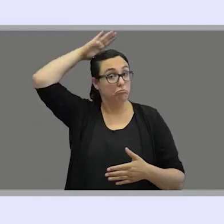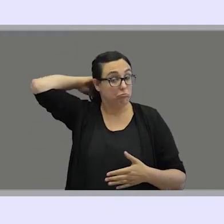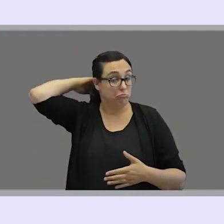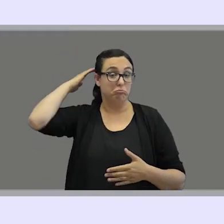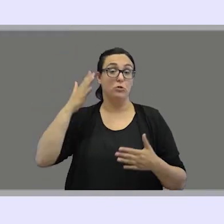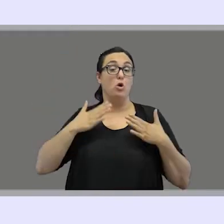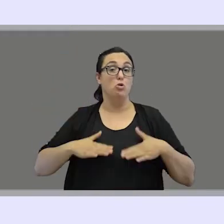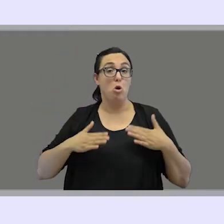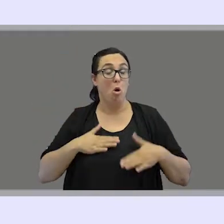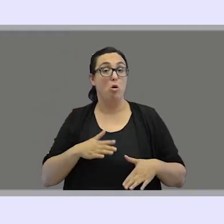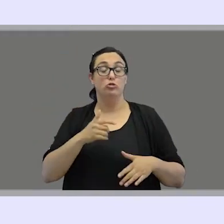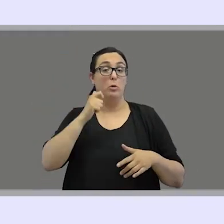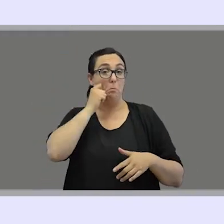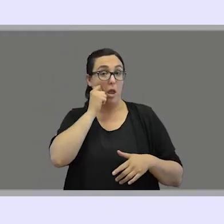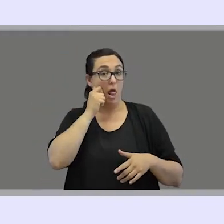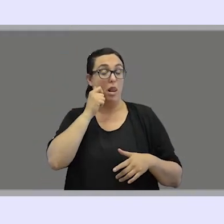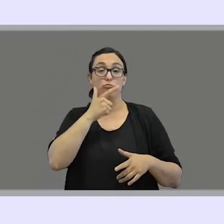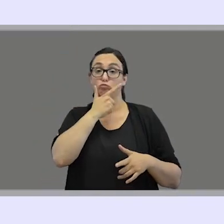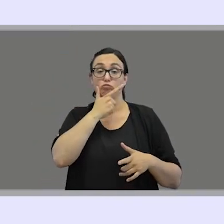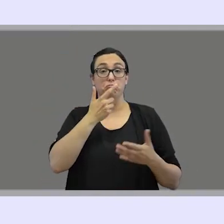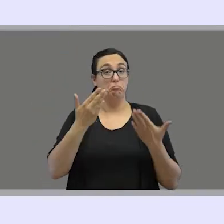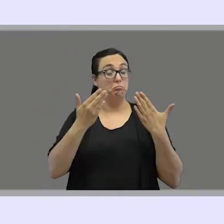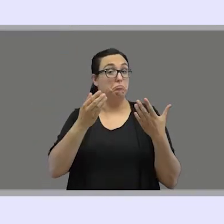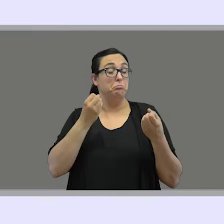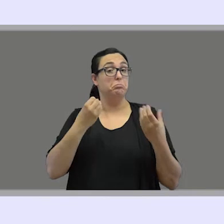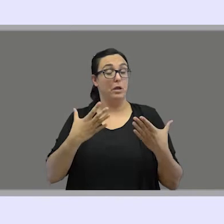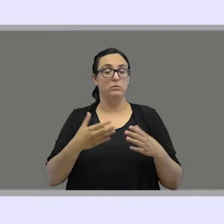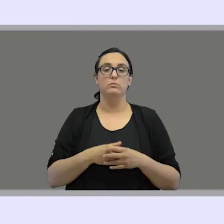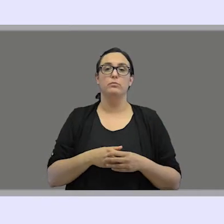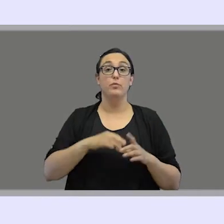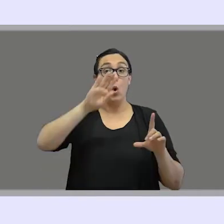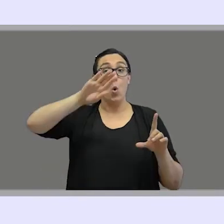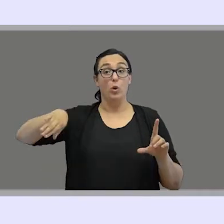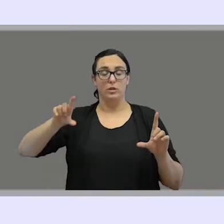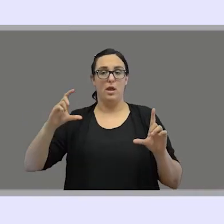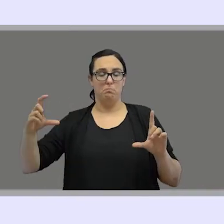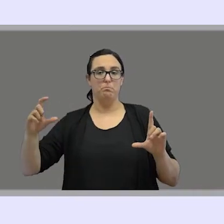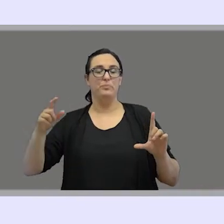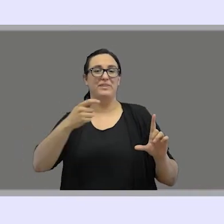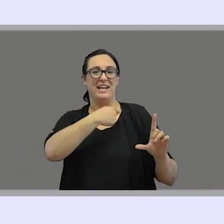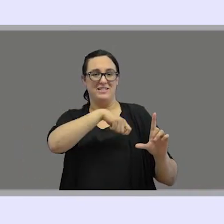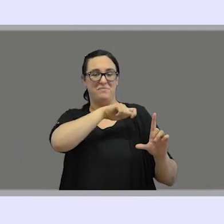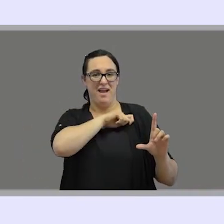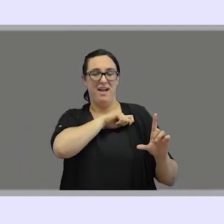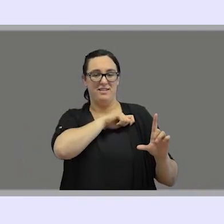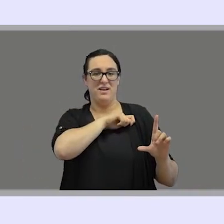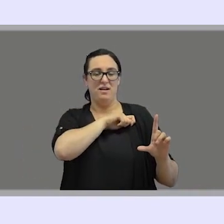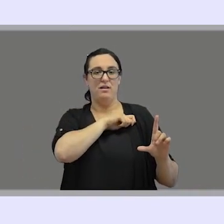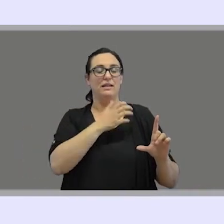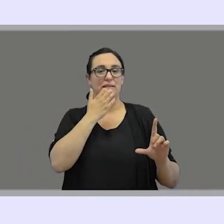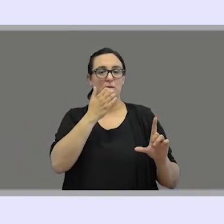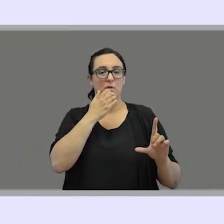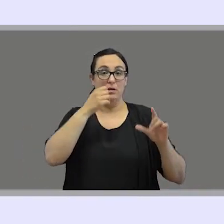between background, skin color, and clothes. And the last Spanish example, we see that when we